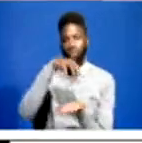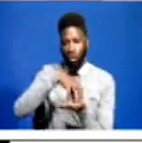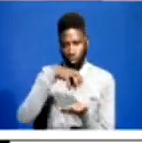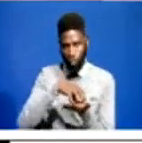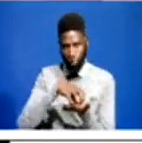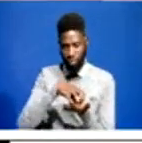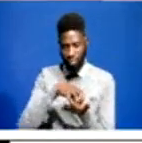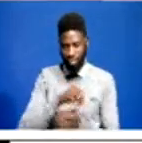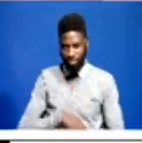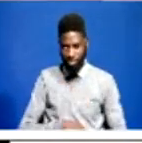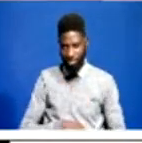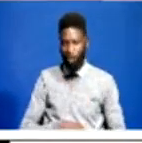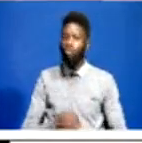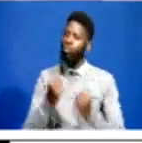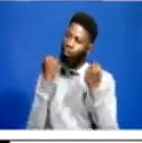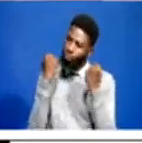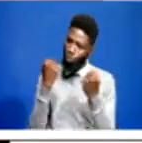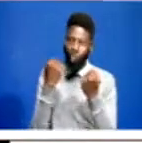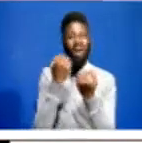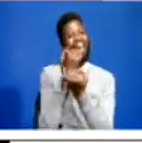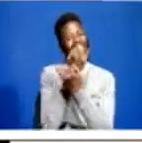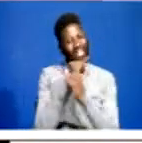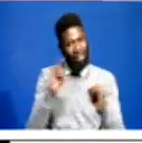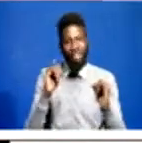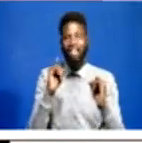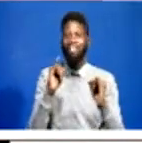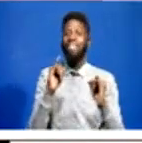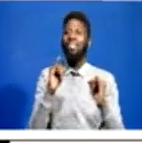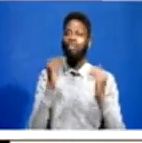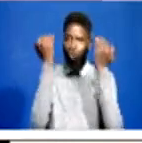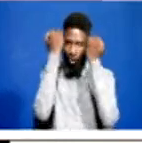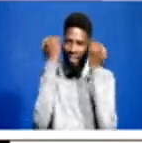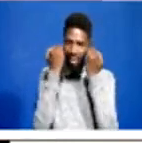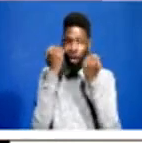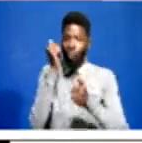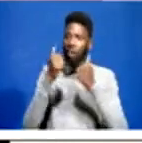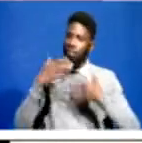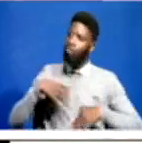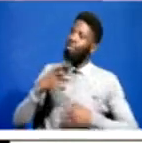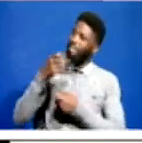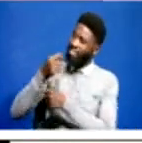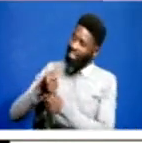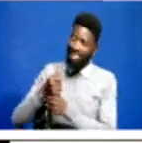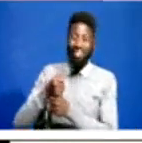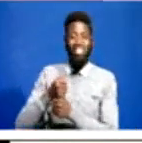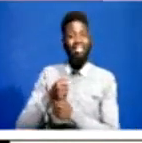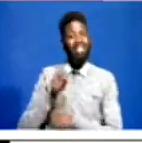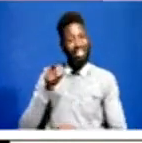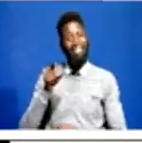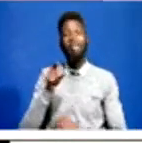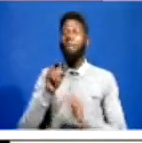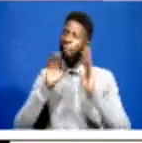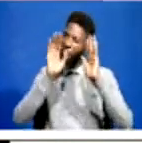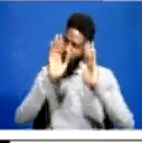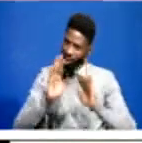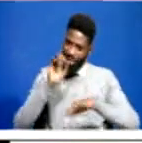judiciary, which inspires the confidence of all citizens, lies at the heart of national socioeconomic